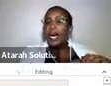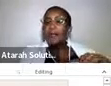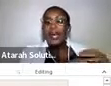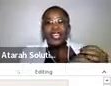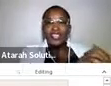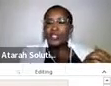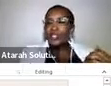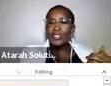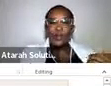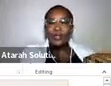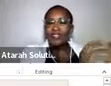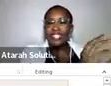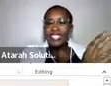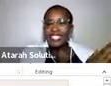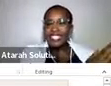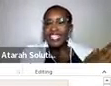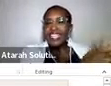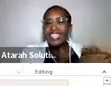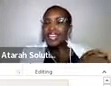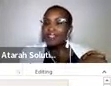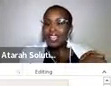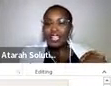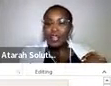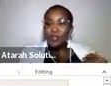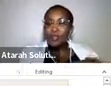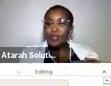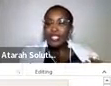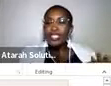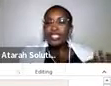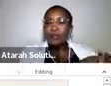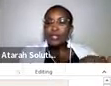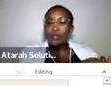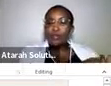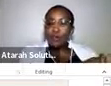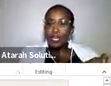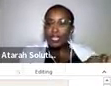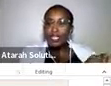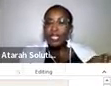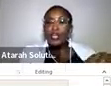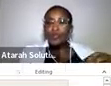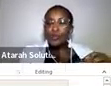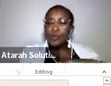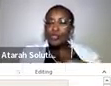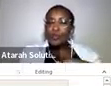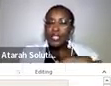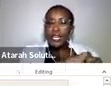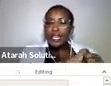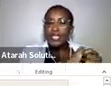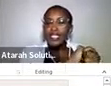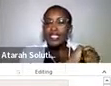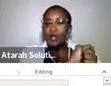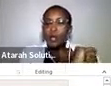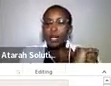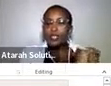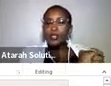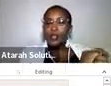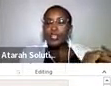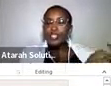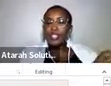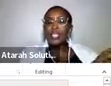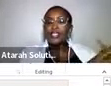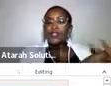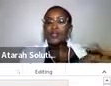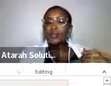solocation, a vacation, or whatever it is, they have had an offer for us in the month of August. If you go to Fina Gardens this August,